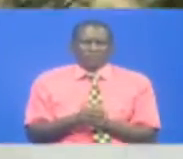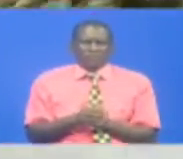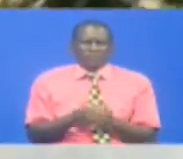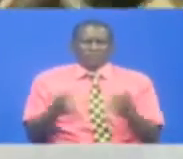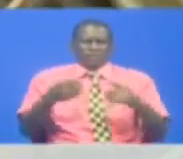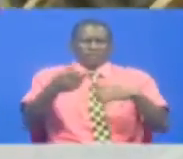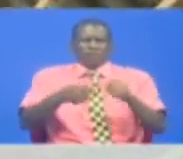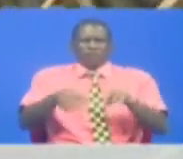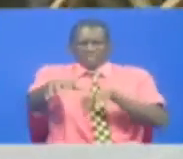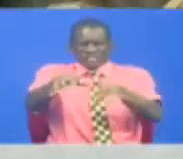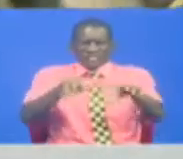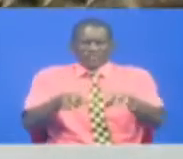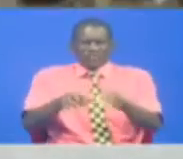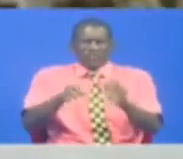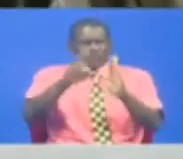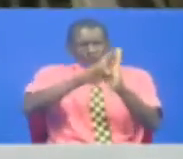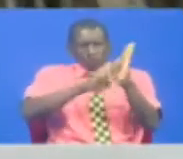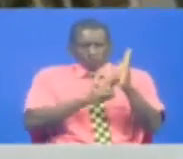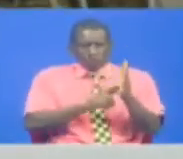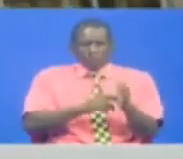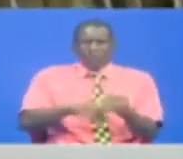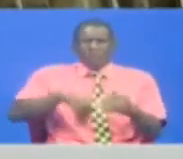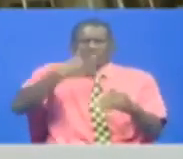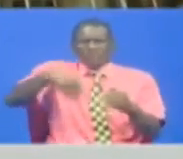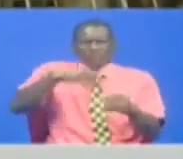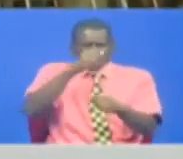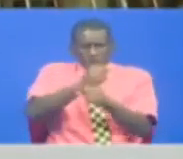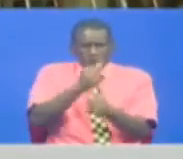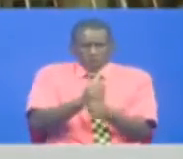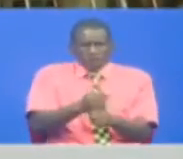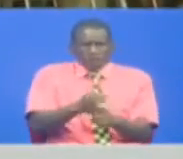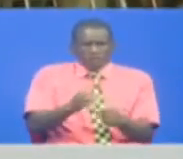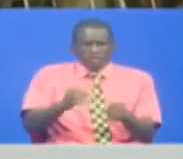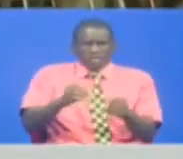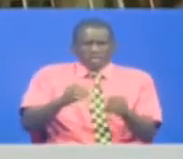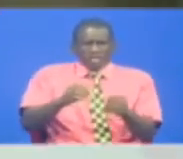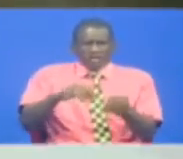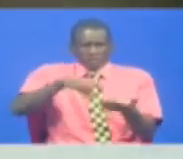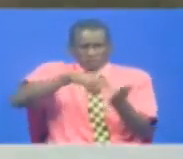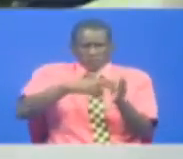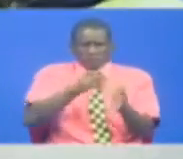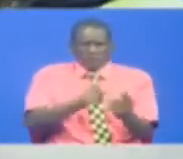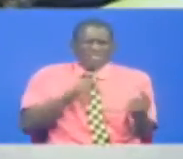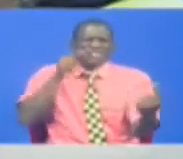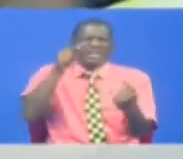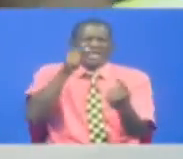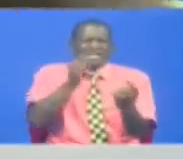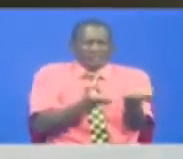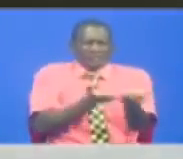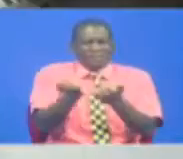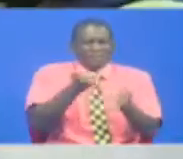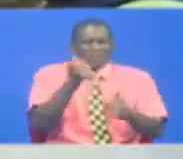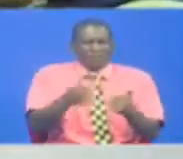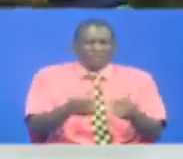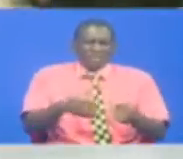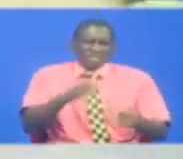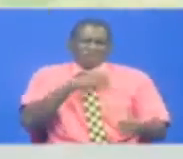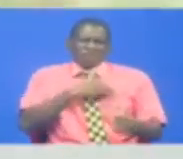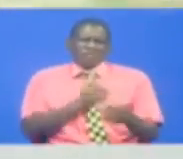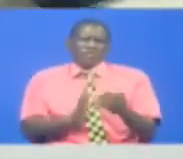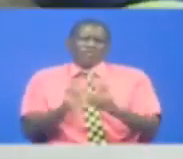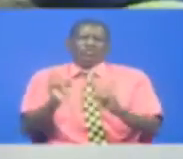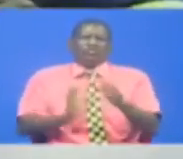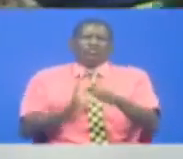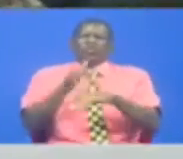According to the draft regulations, the day-to-day operations of the scheme, which targets businesses whose turnover does not exceed 5 million shillings